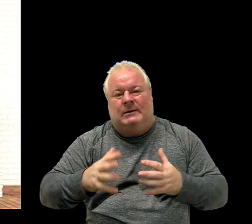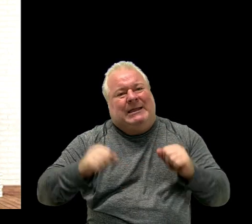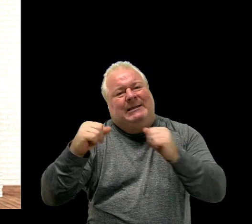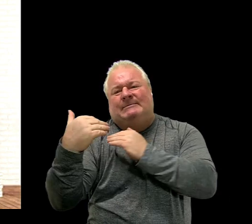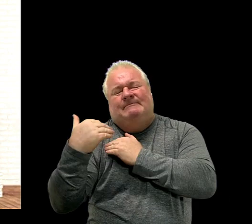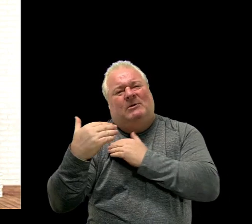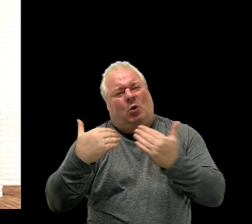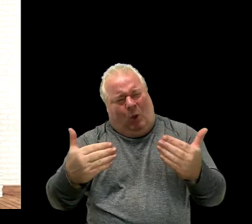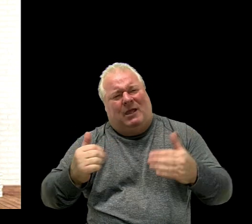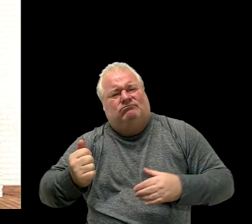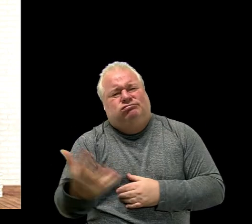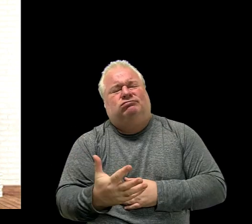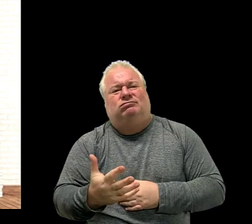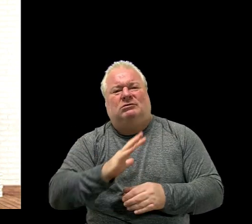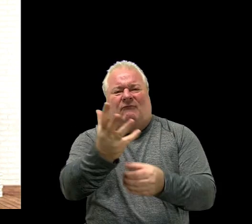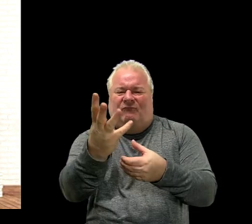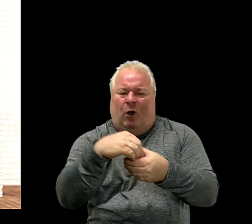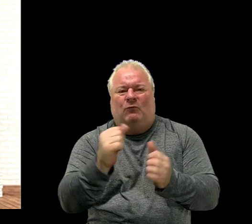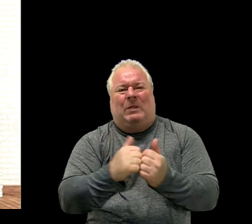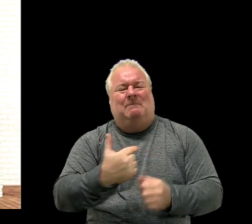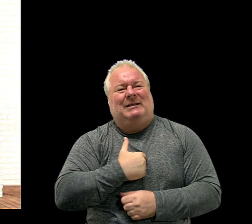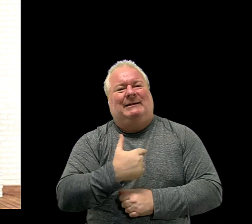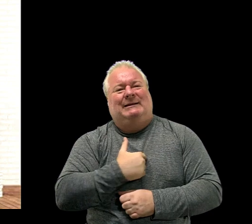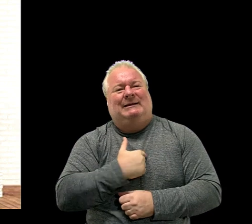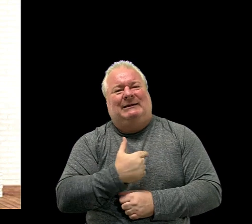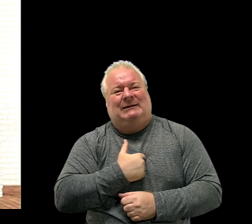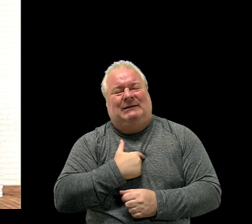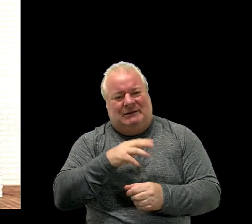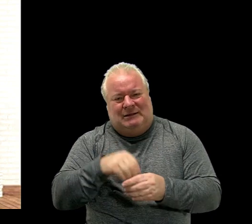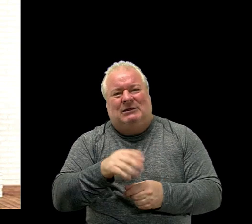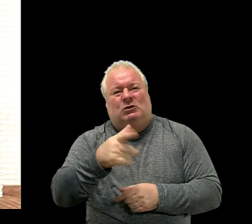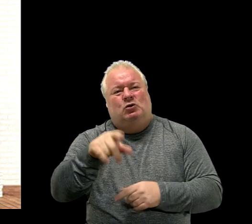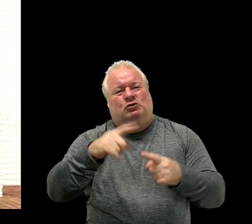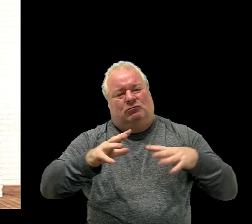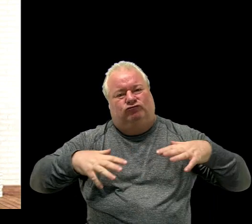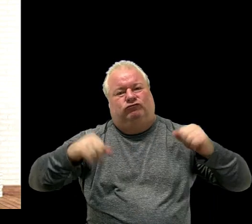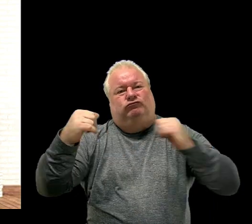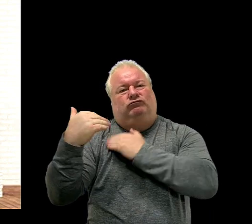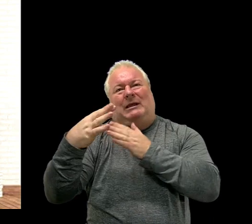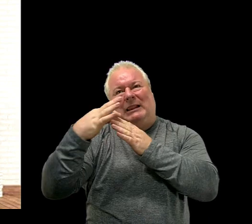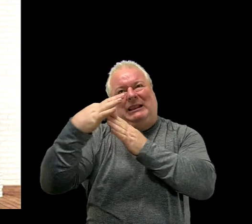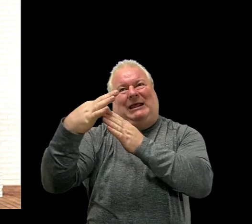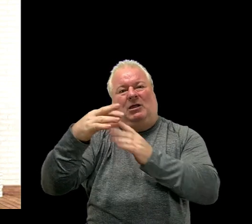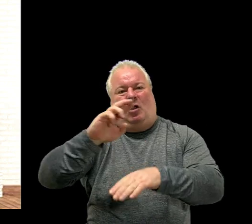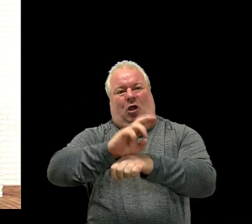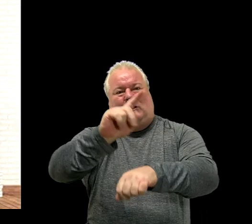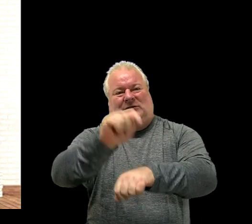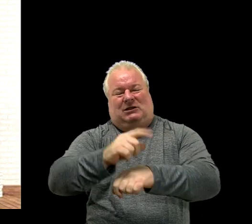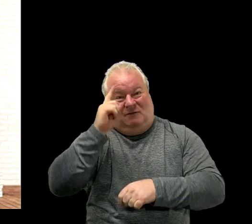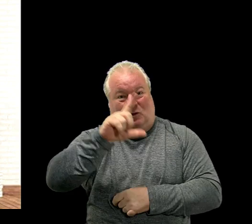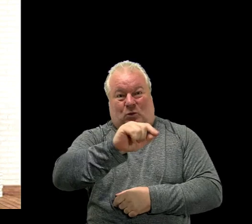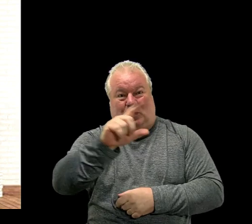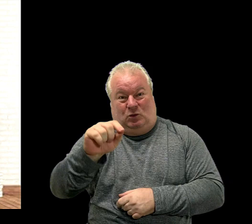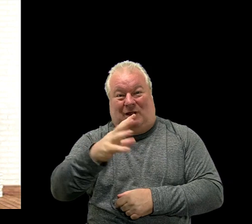this year to join me in leading Raymond Temple for